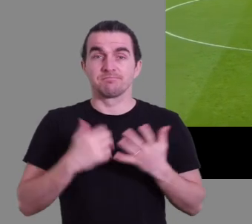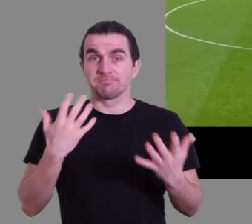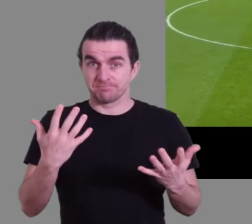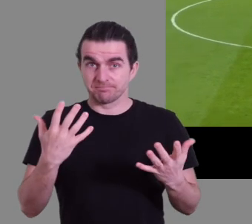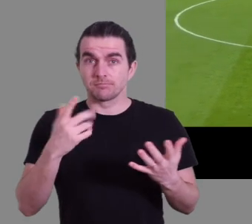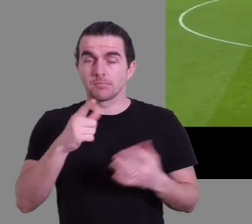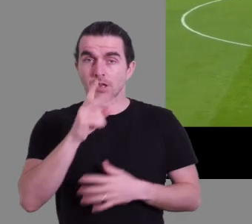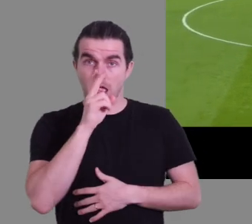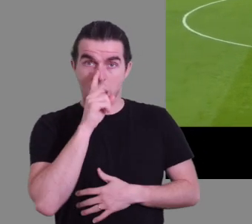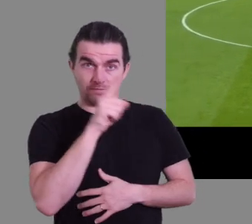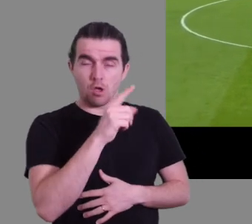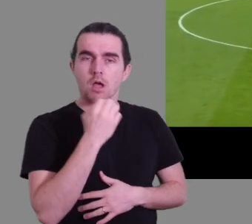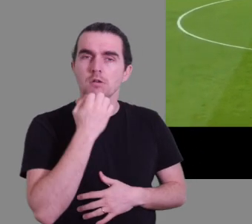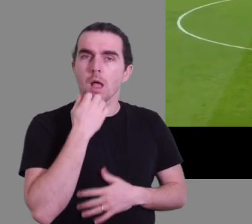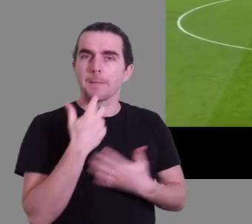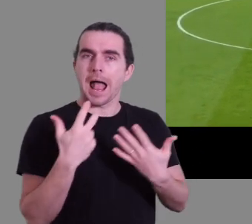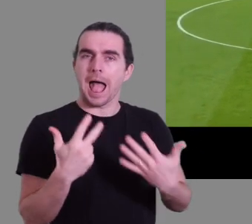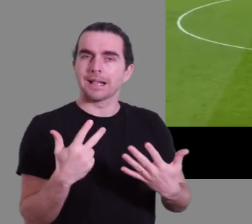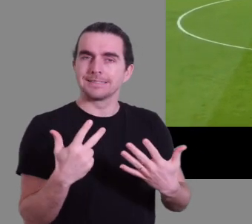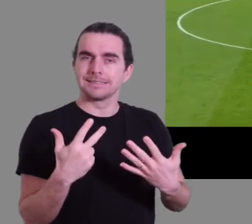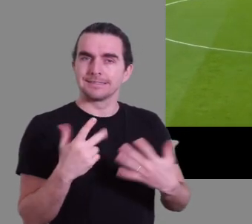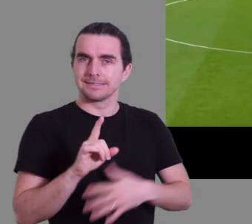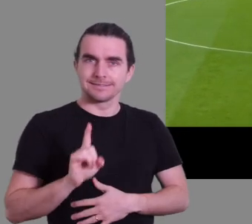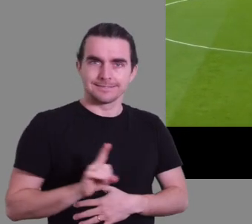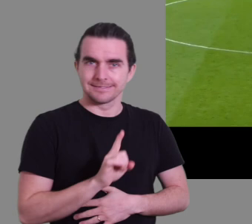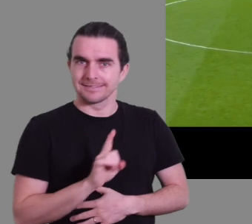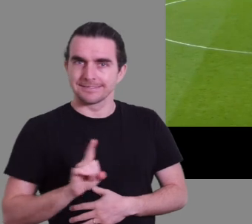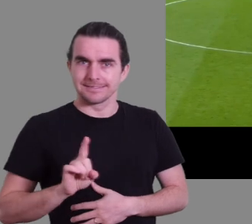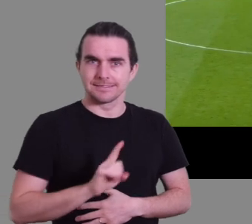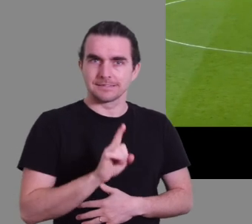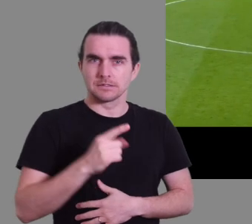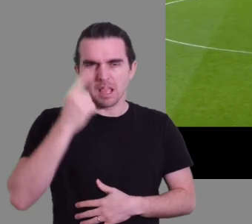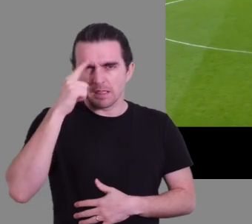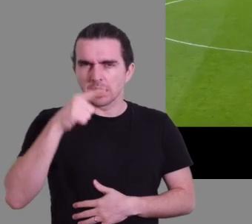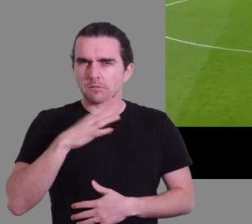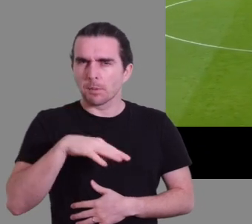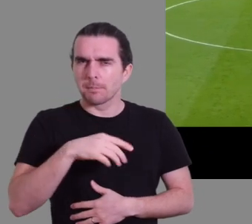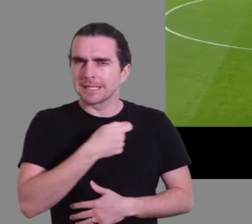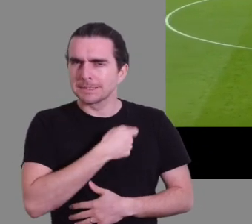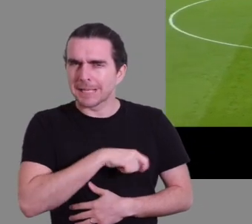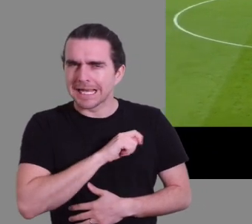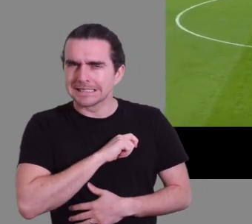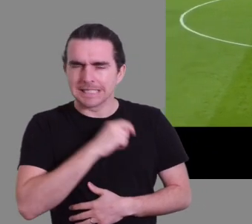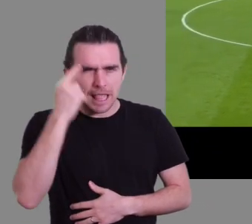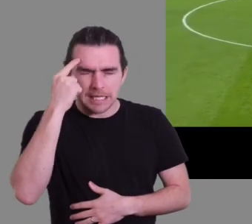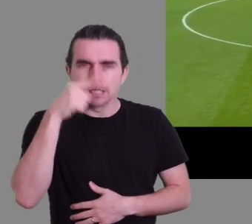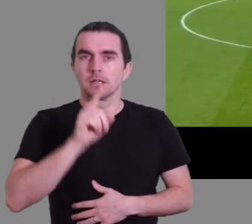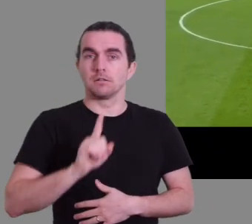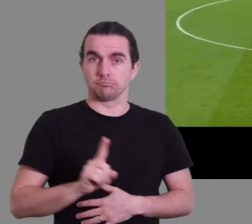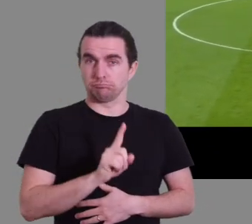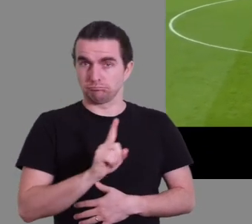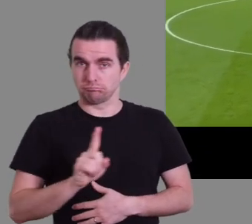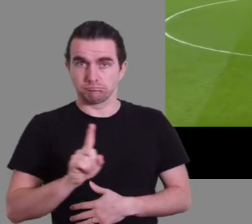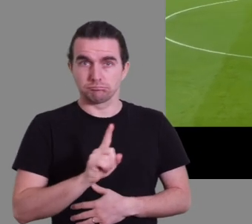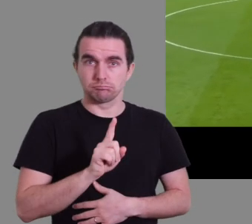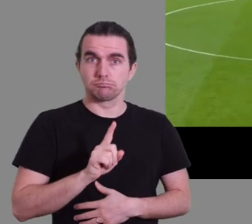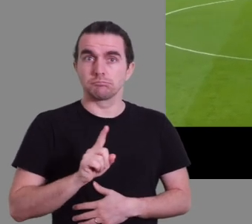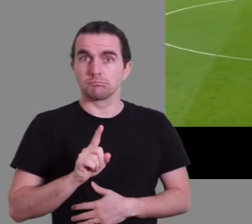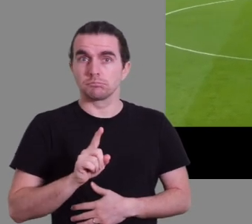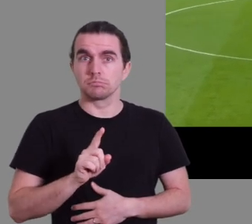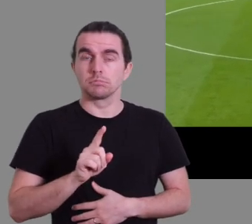go. So again, here we're looking at number 8, Saul, I think it is from